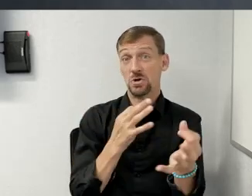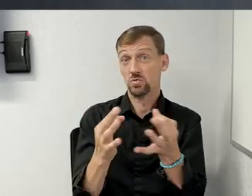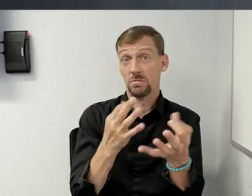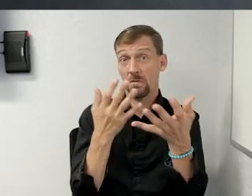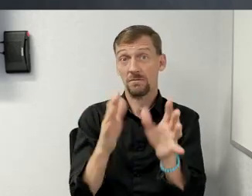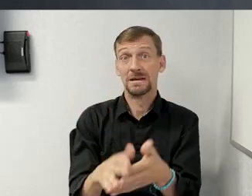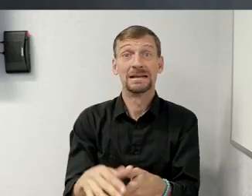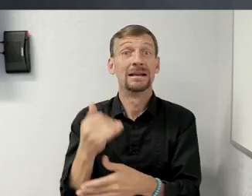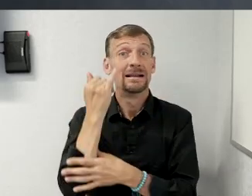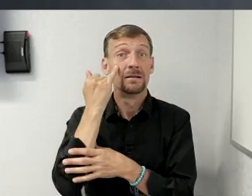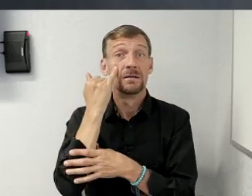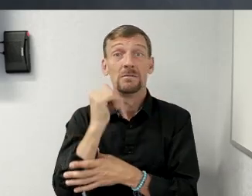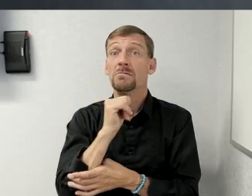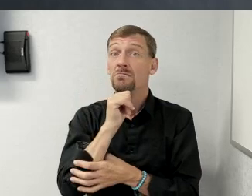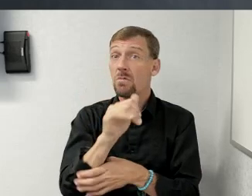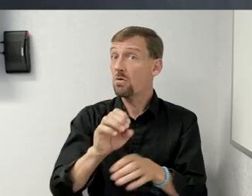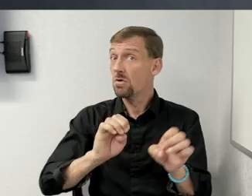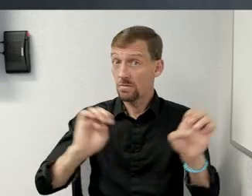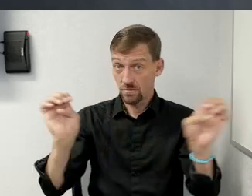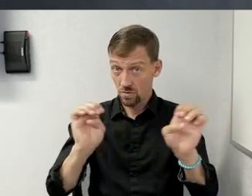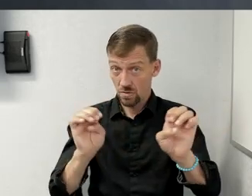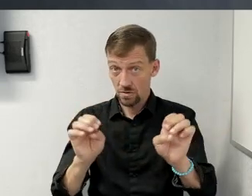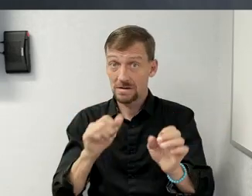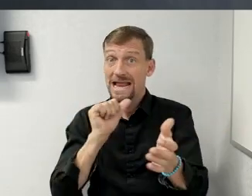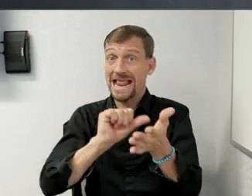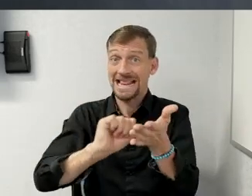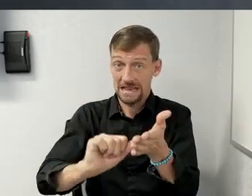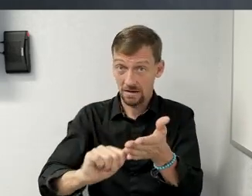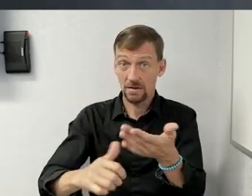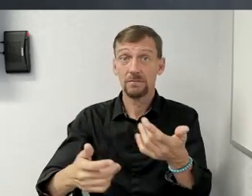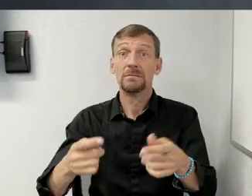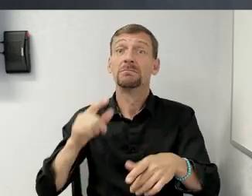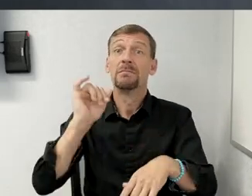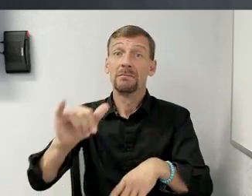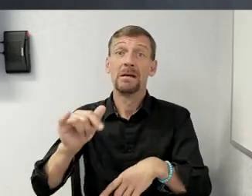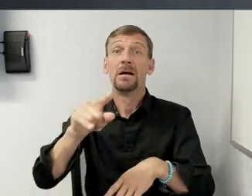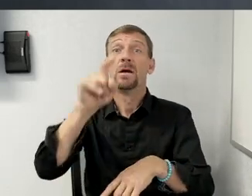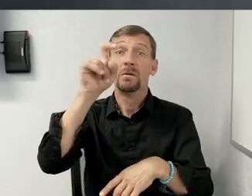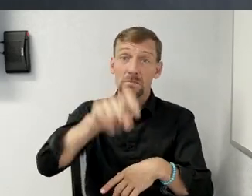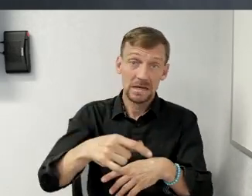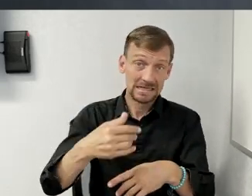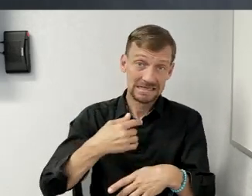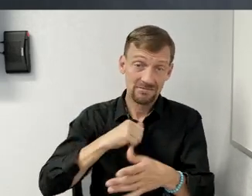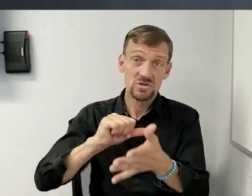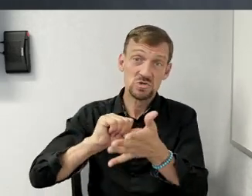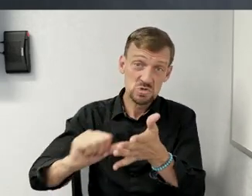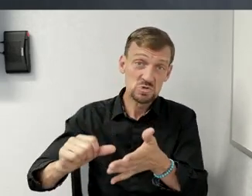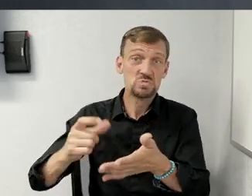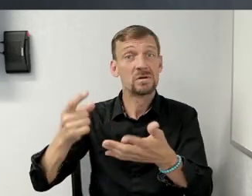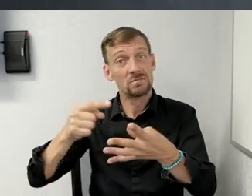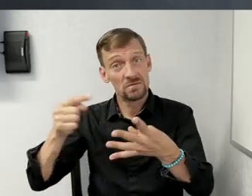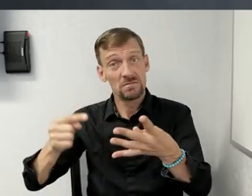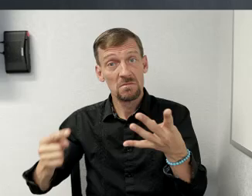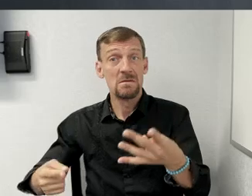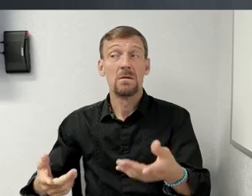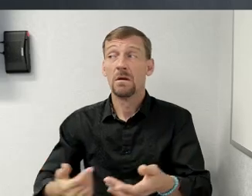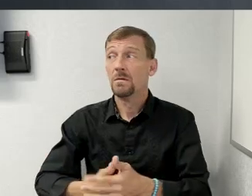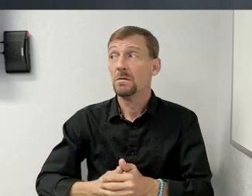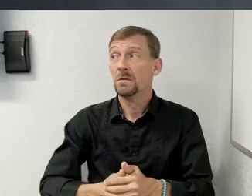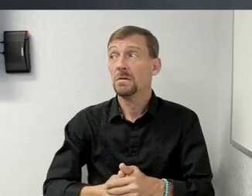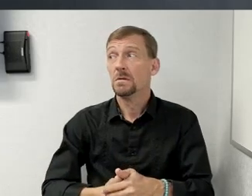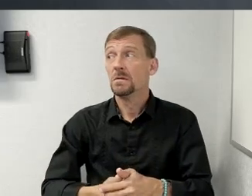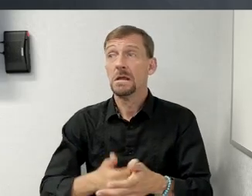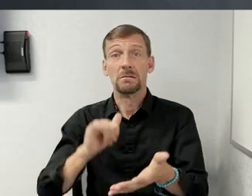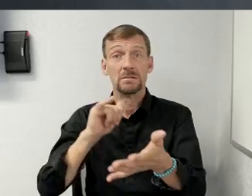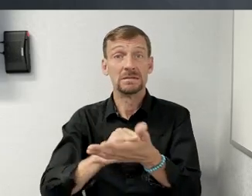of non-emergent elective surgery and endoscopy, screening colonoscopies, things of that nature,